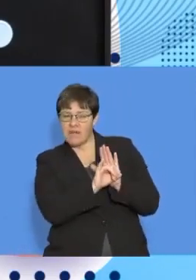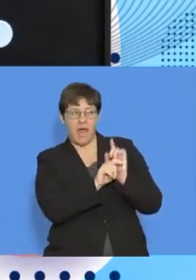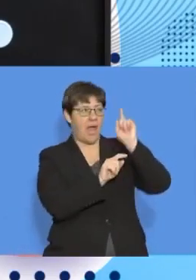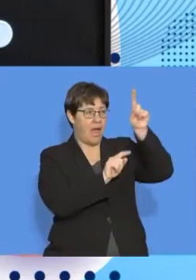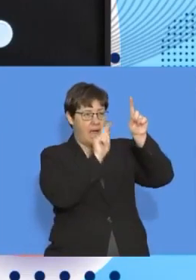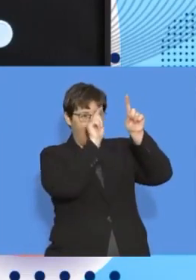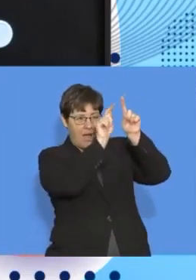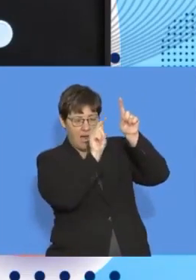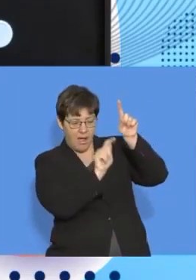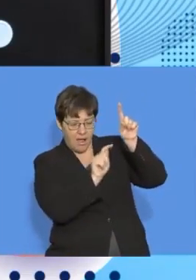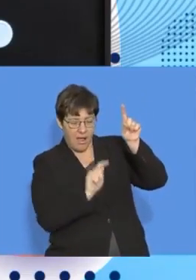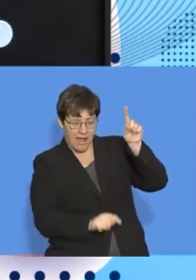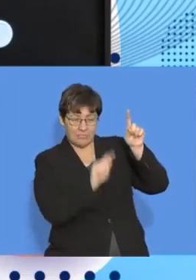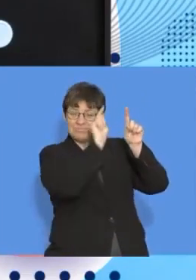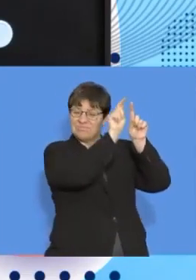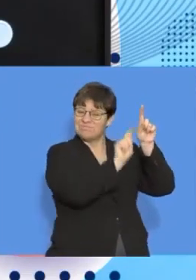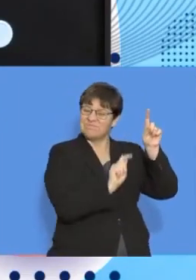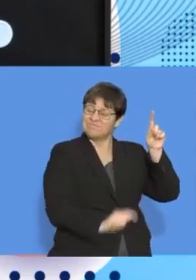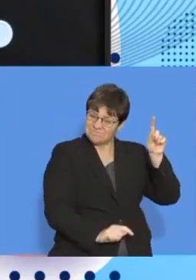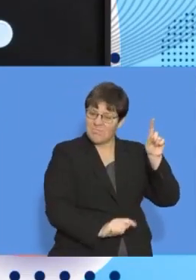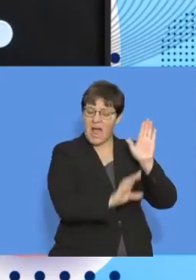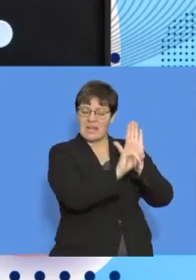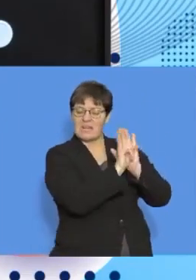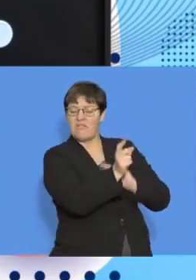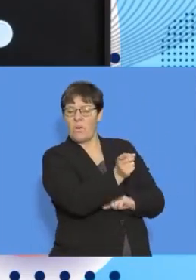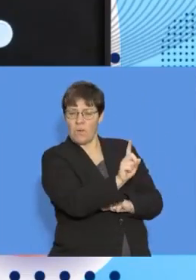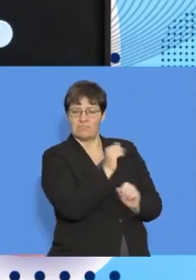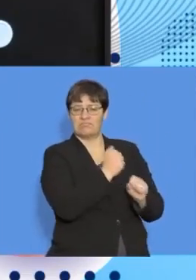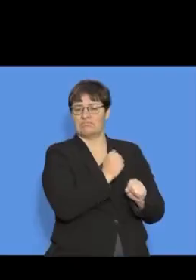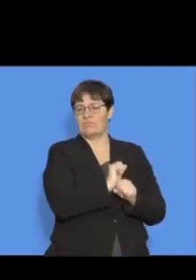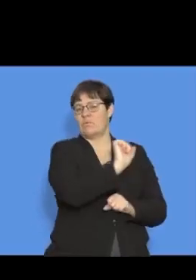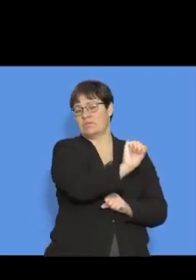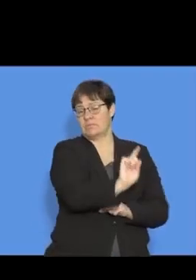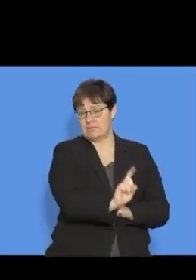structure, and its function. So let's get straight into that.